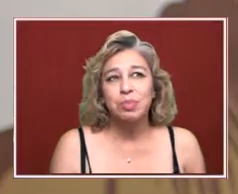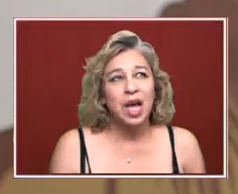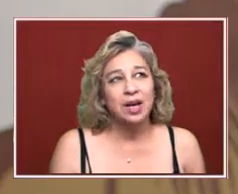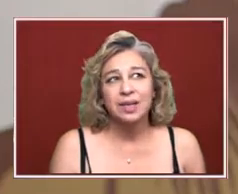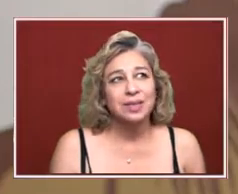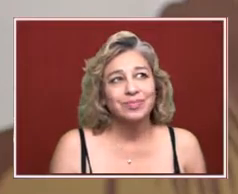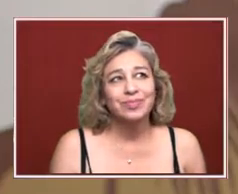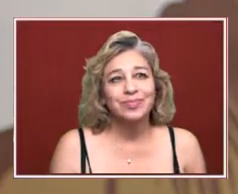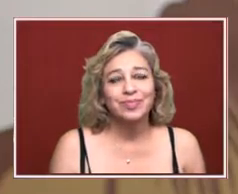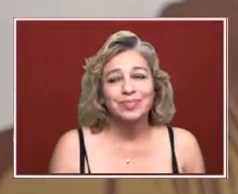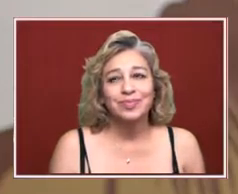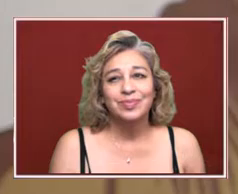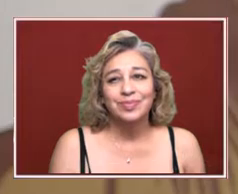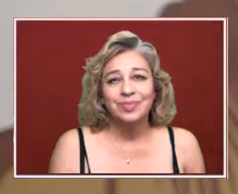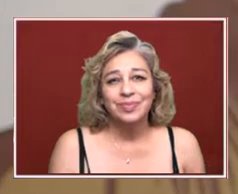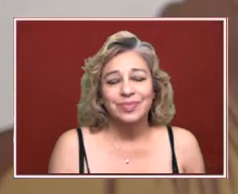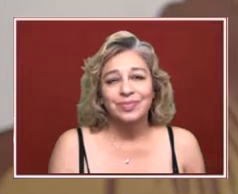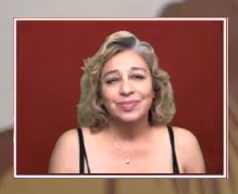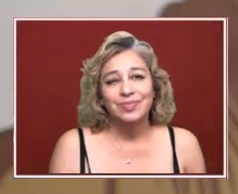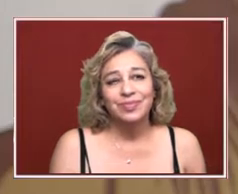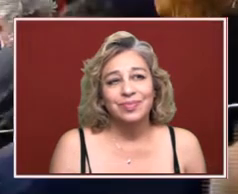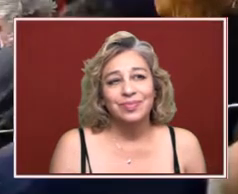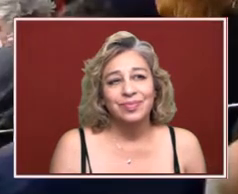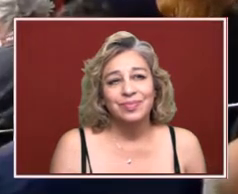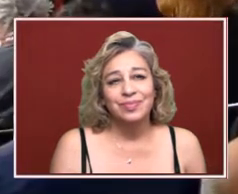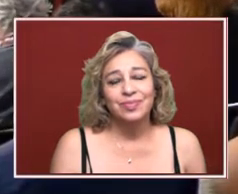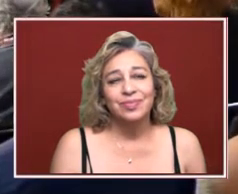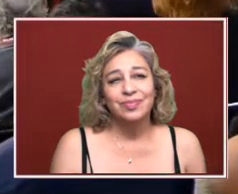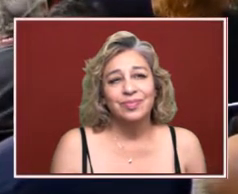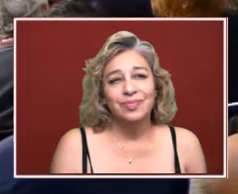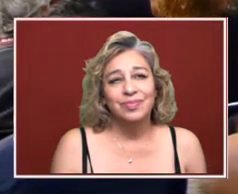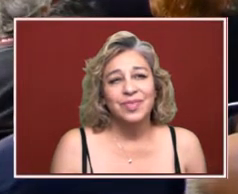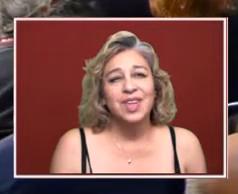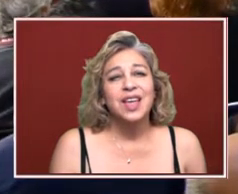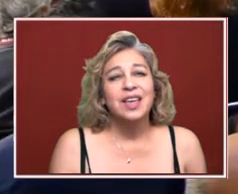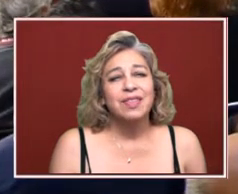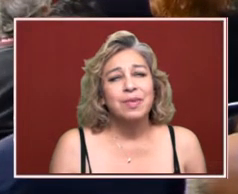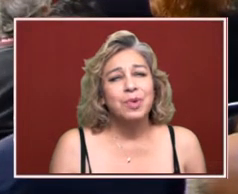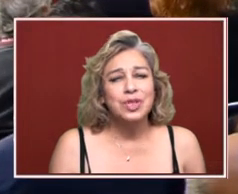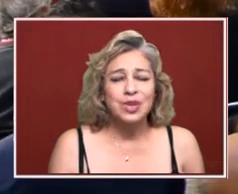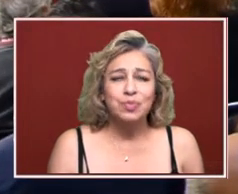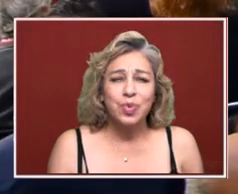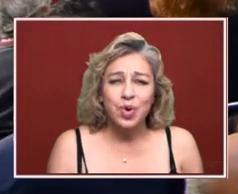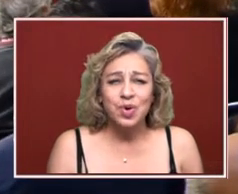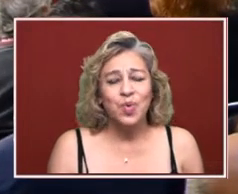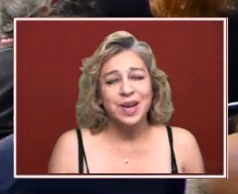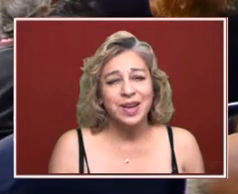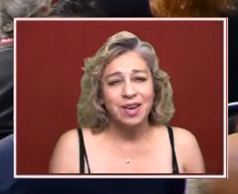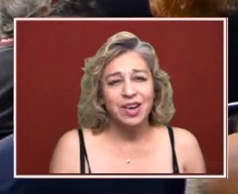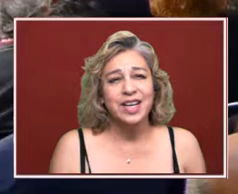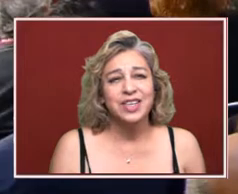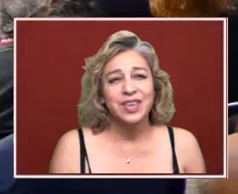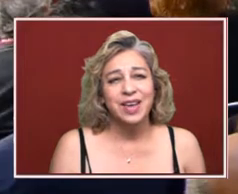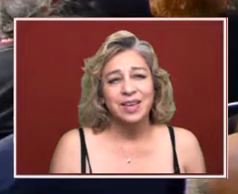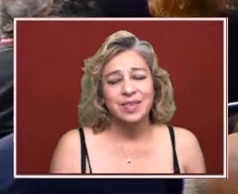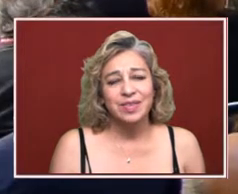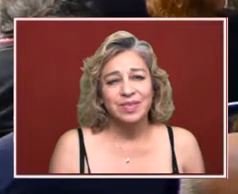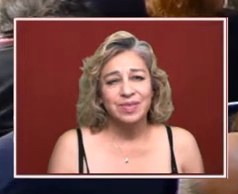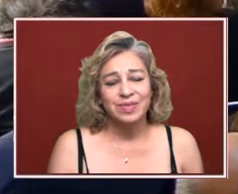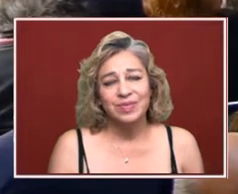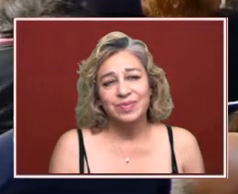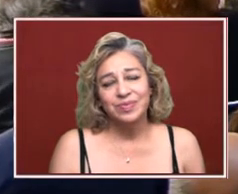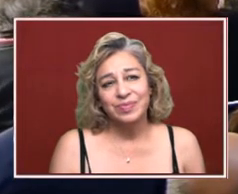building block. Más importante del país. The most important one in our country.